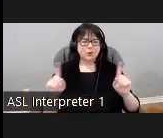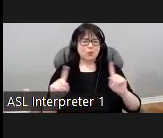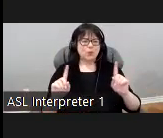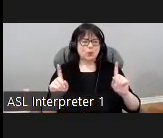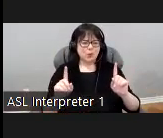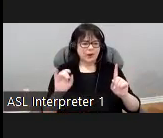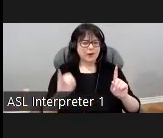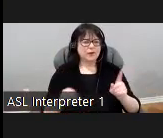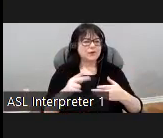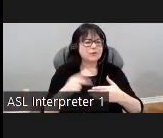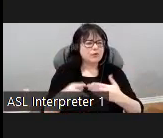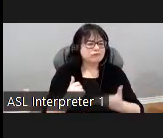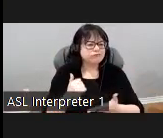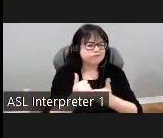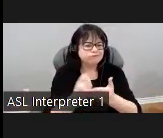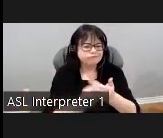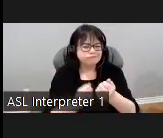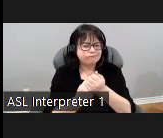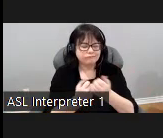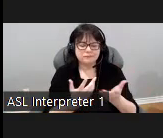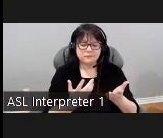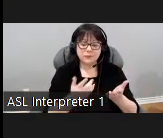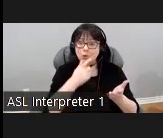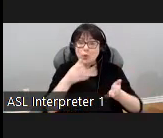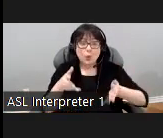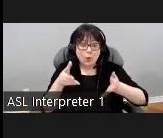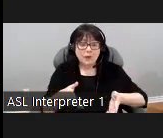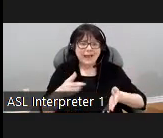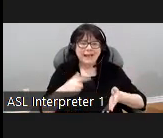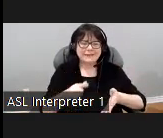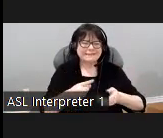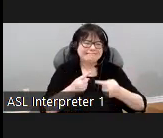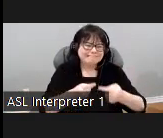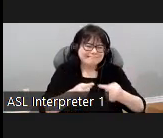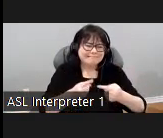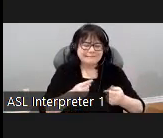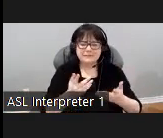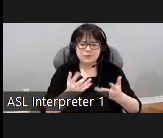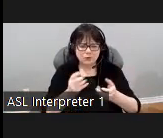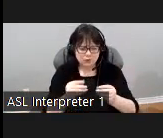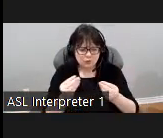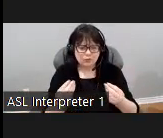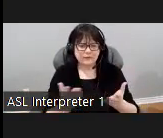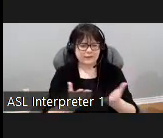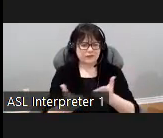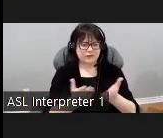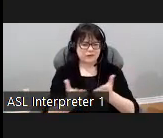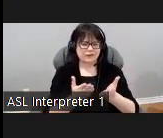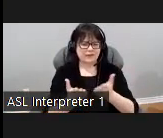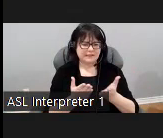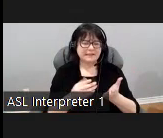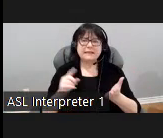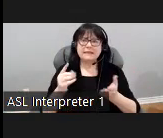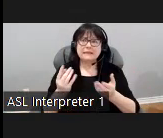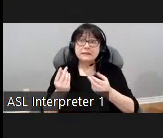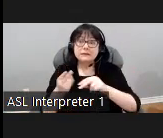struggling, to provide service in sectors where the demands for service are increasing. It